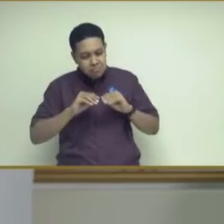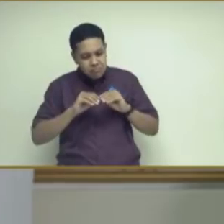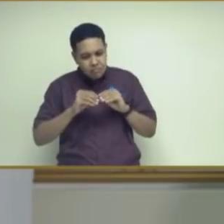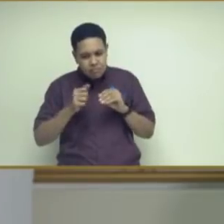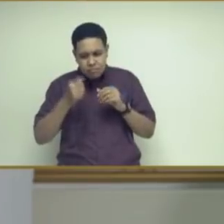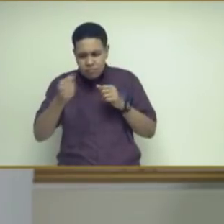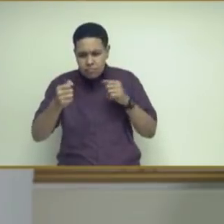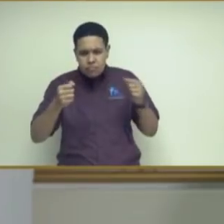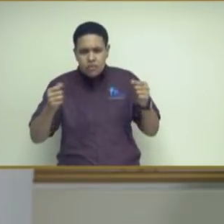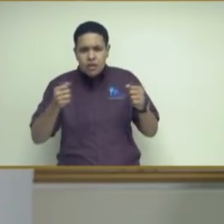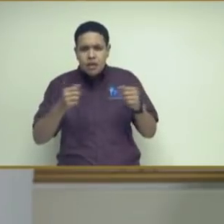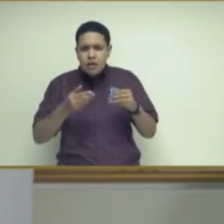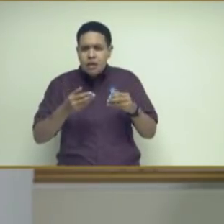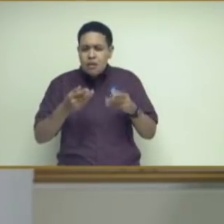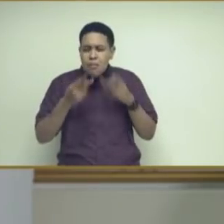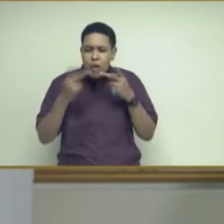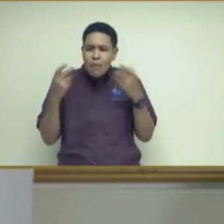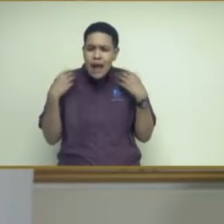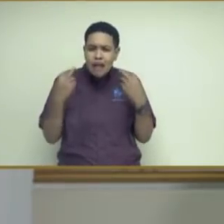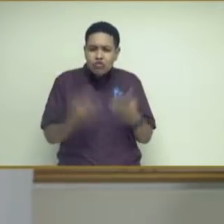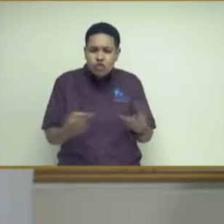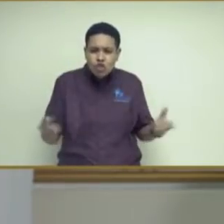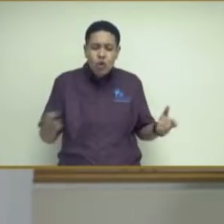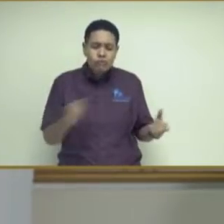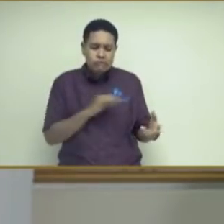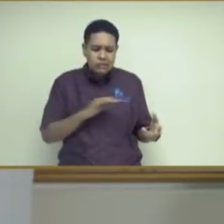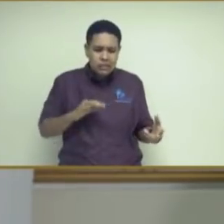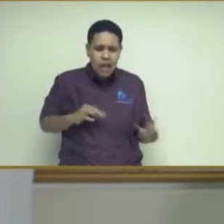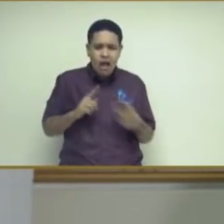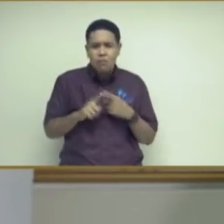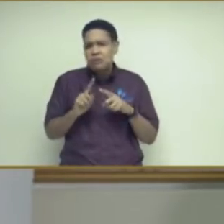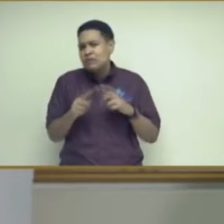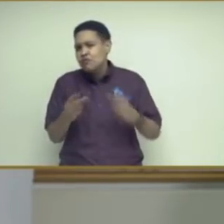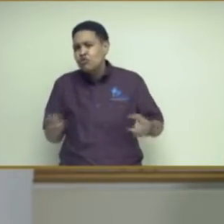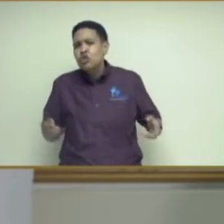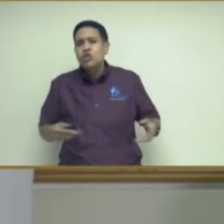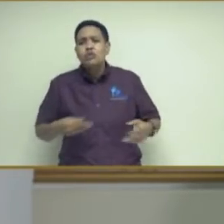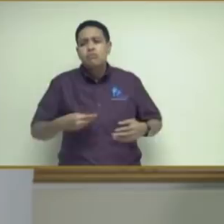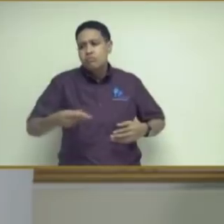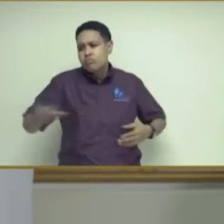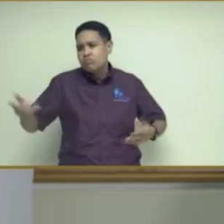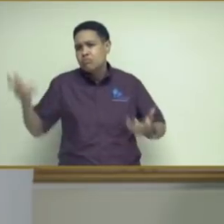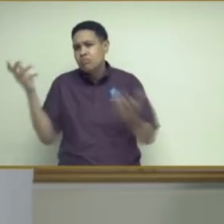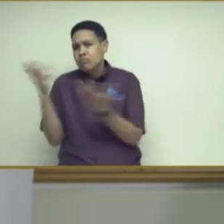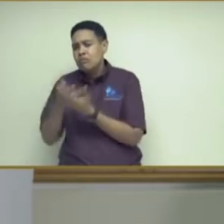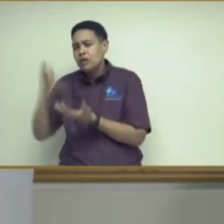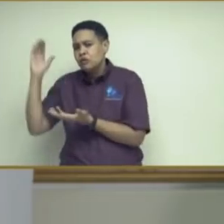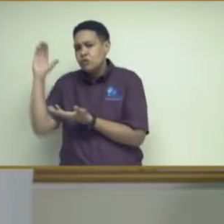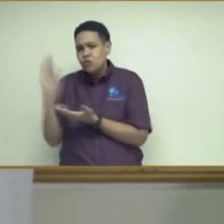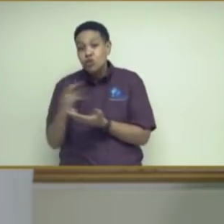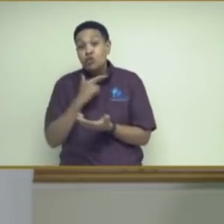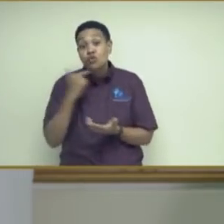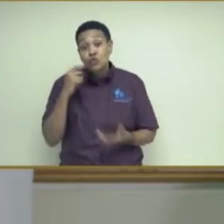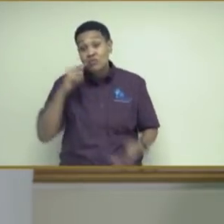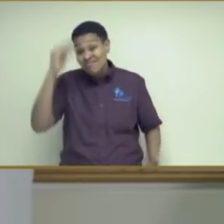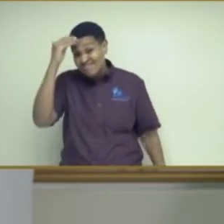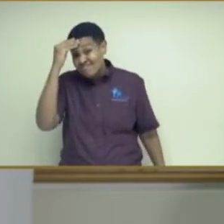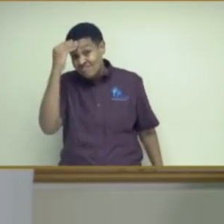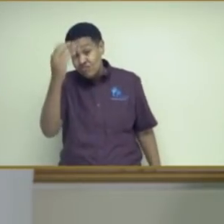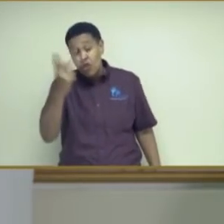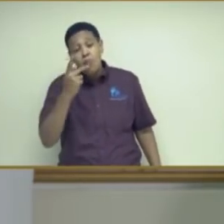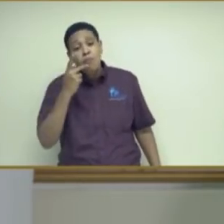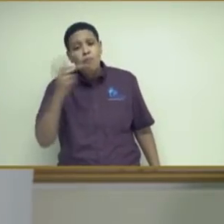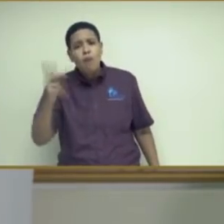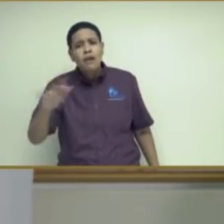health resources, personnel and otherwise, to mitigate against that risk. with the intention to informing the public,